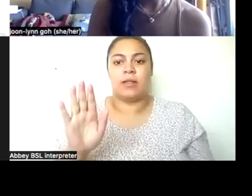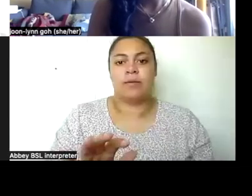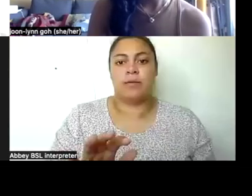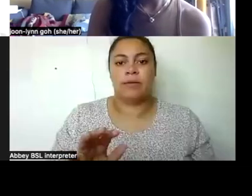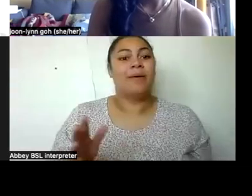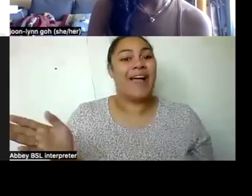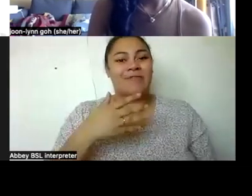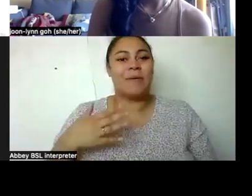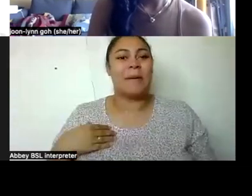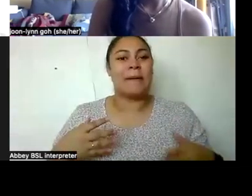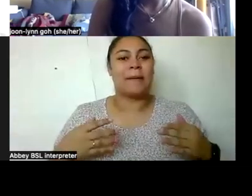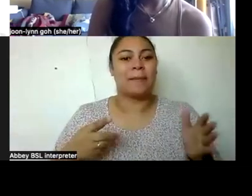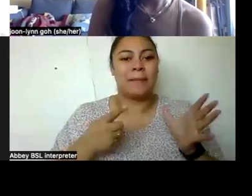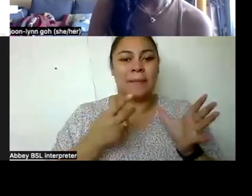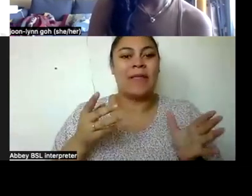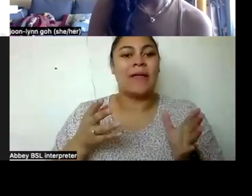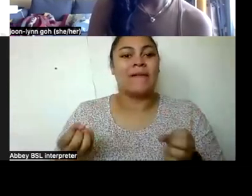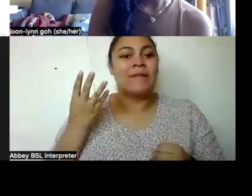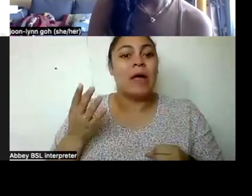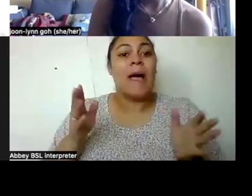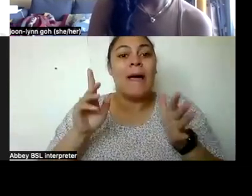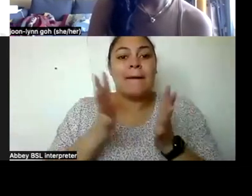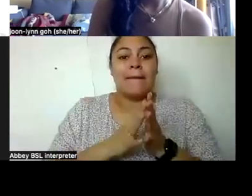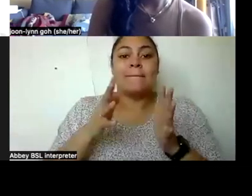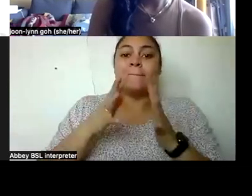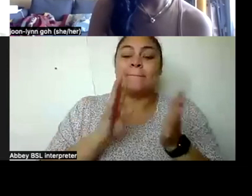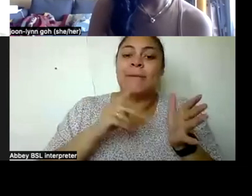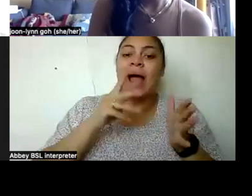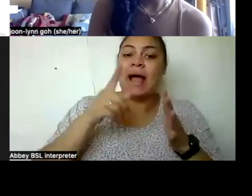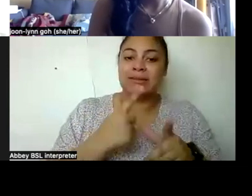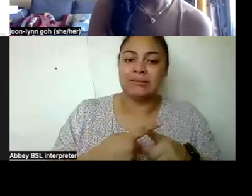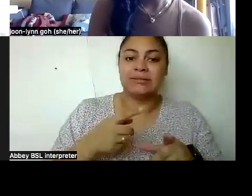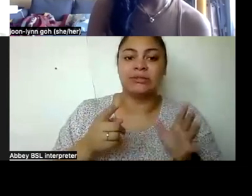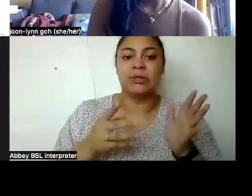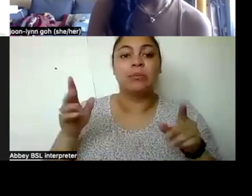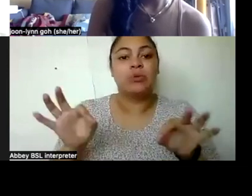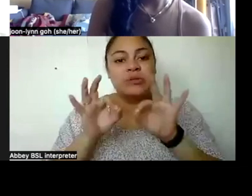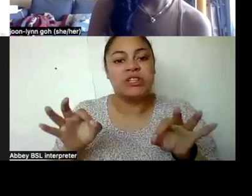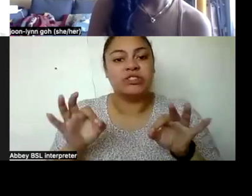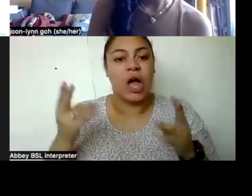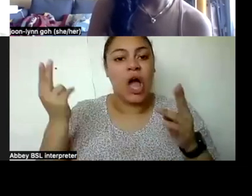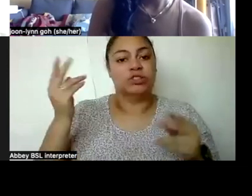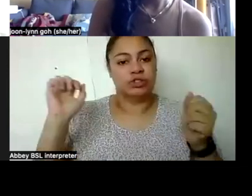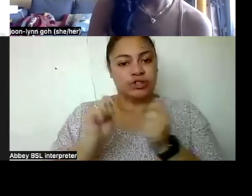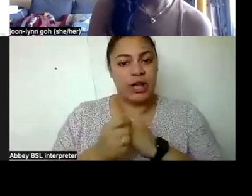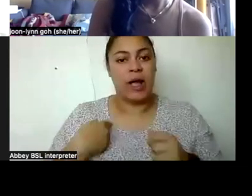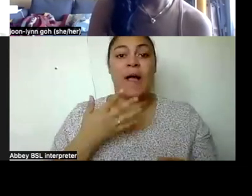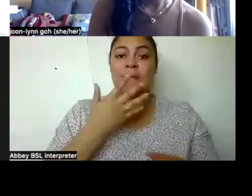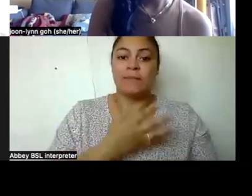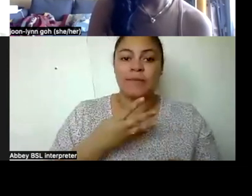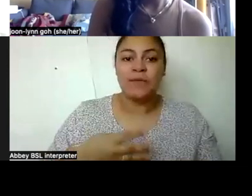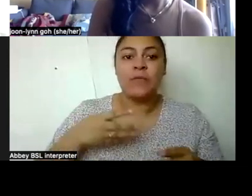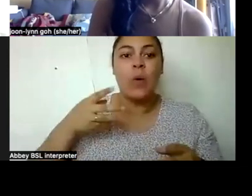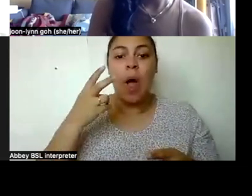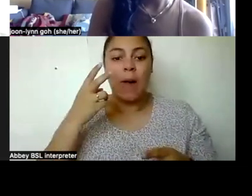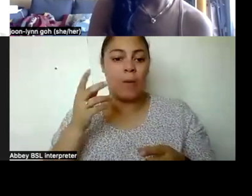I'm the artistic director and founder of Max Musician and Artist Exchange. I am a 54-year-old white male wearing